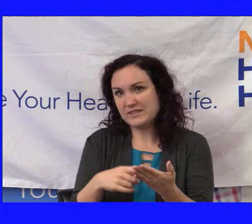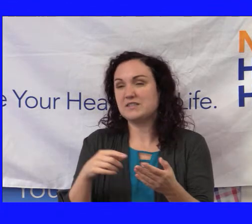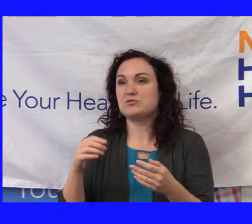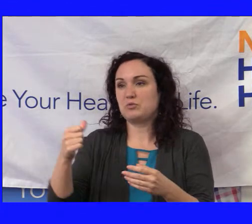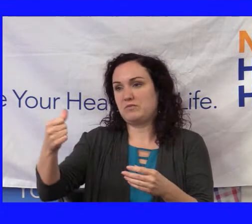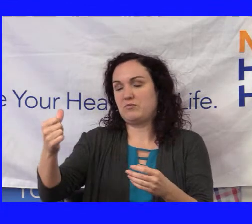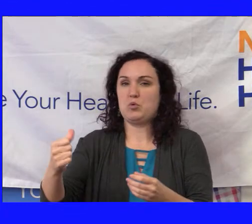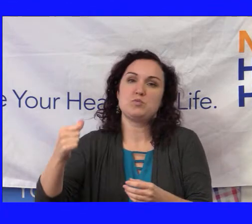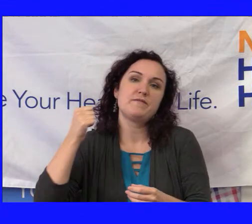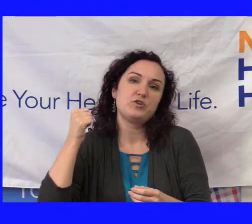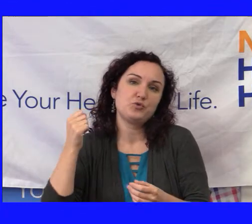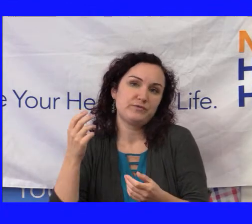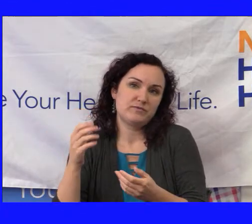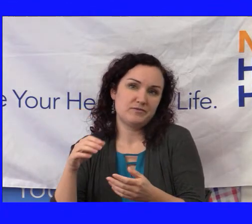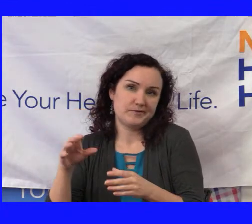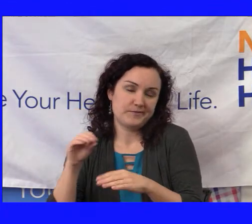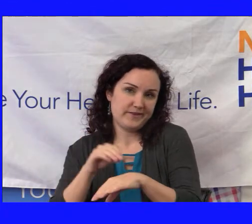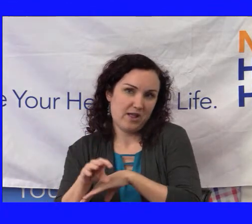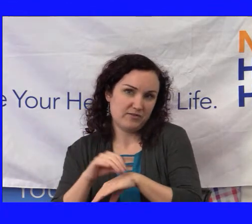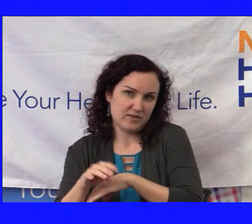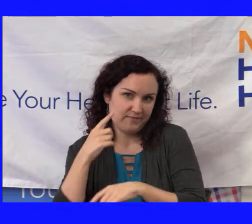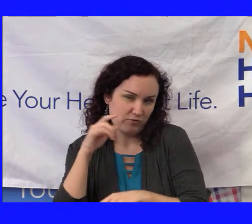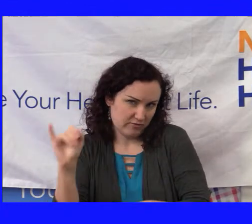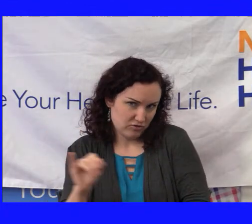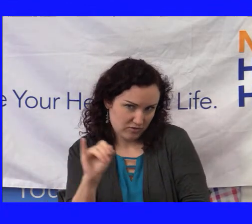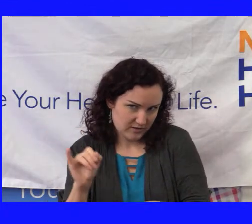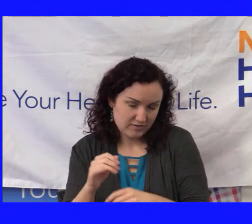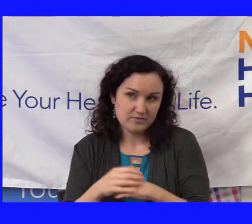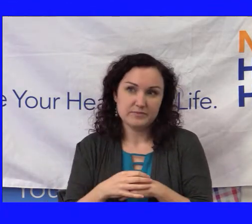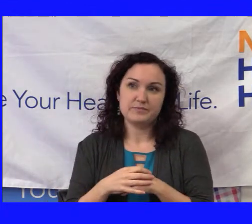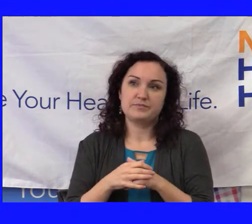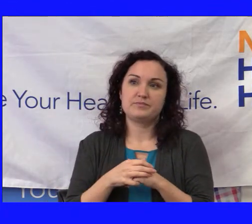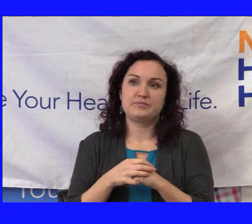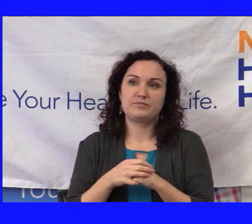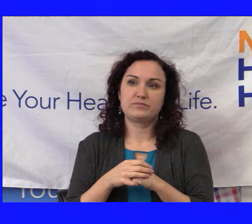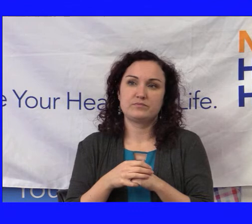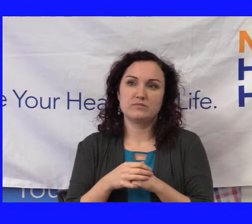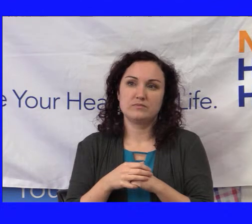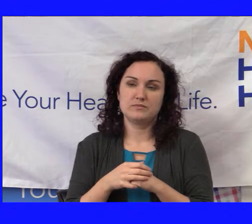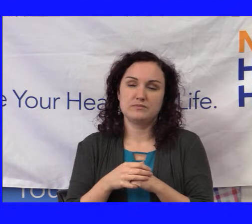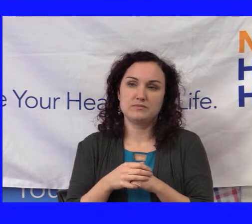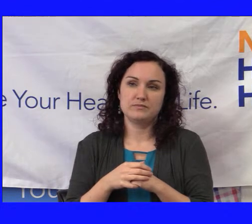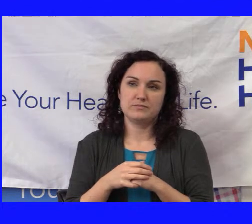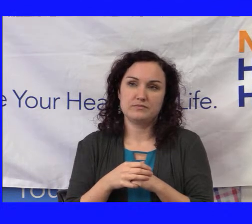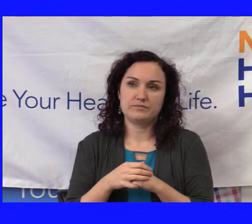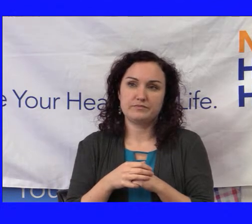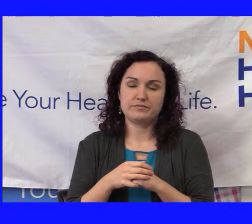the counseling that we would like them to have to make sure they're enrolled in what they're eligible for. So